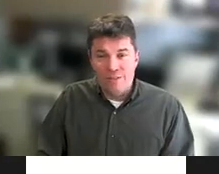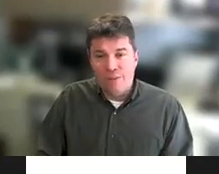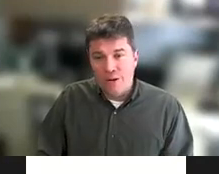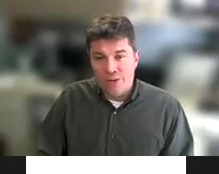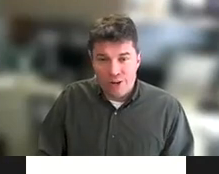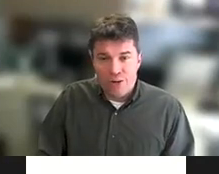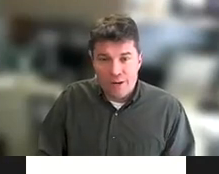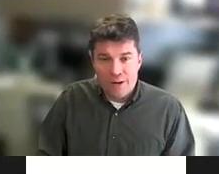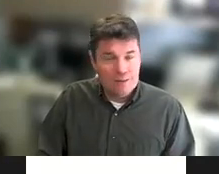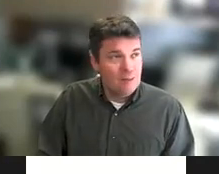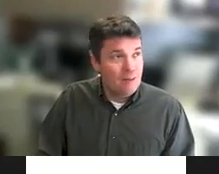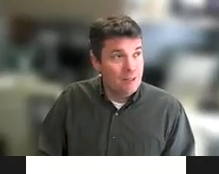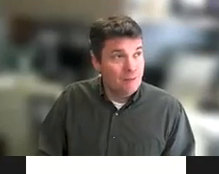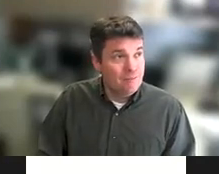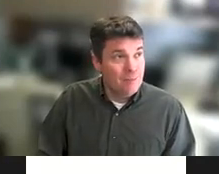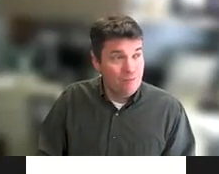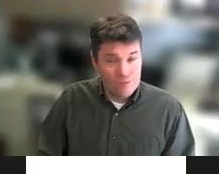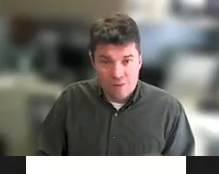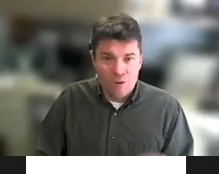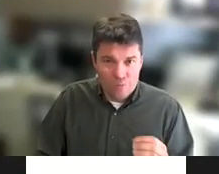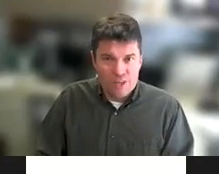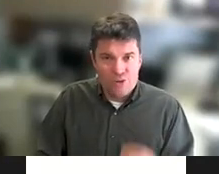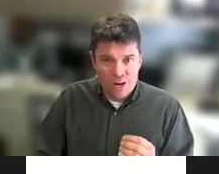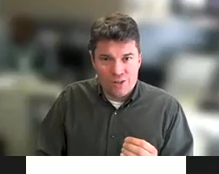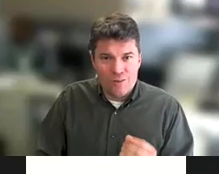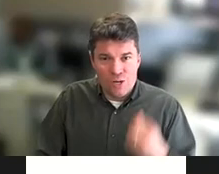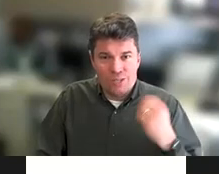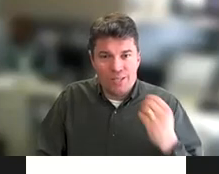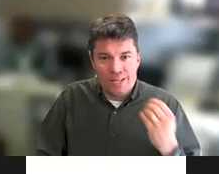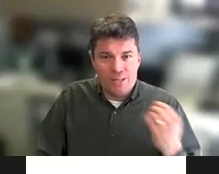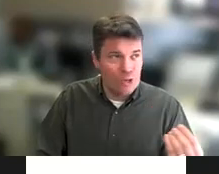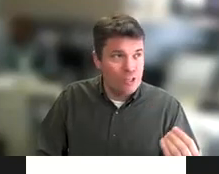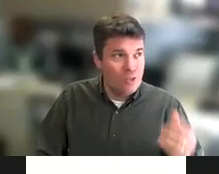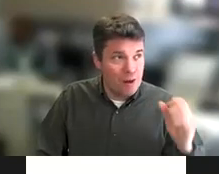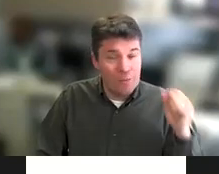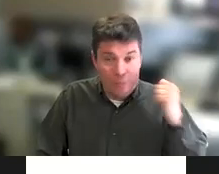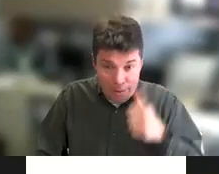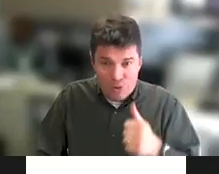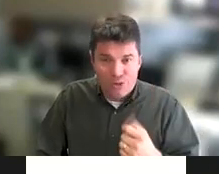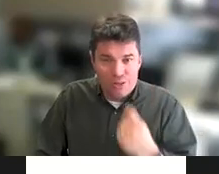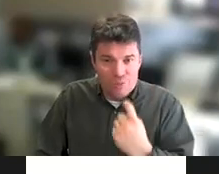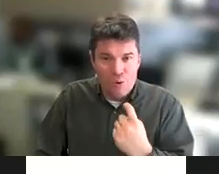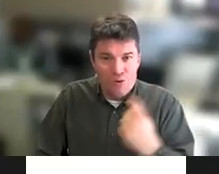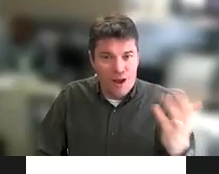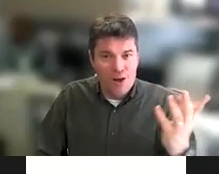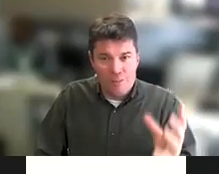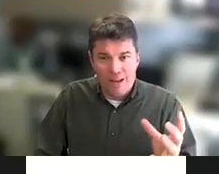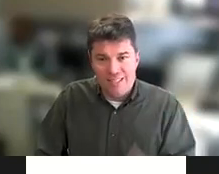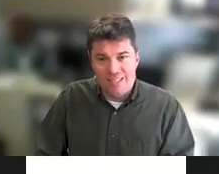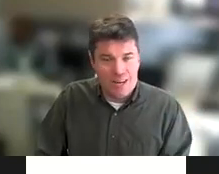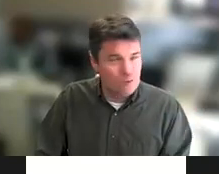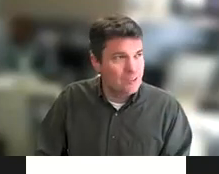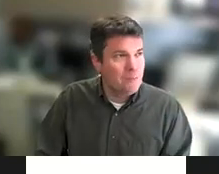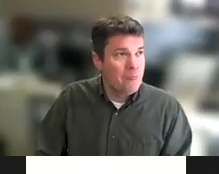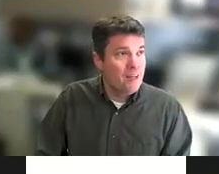for over years of speech therapy, and you know, instruction, when you say these words, you got to remember to move your mouth